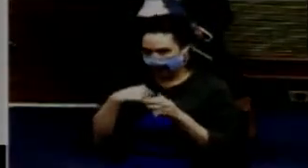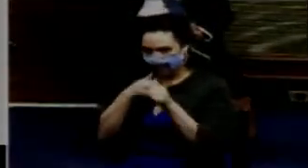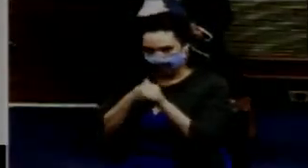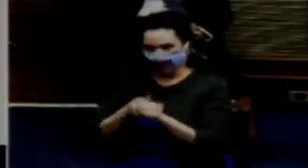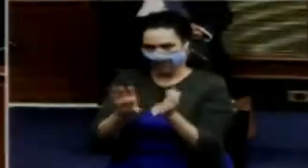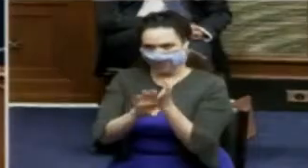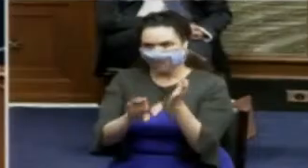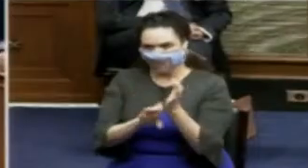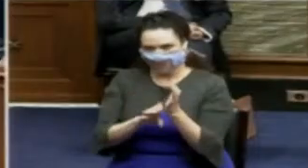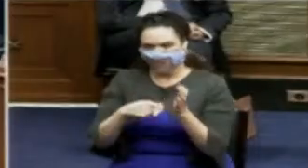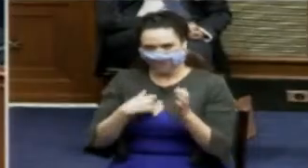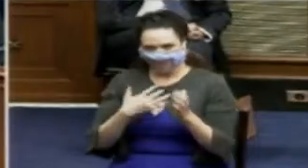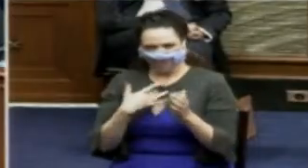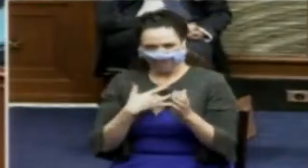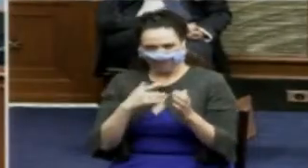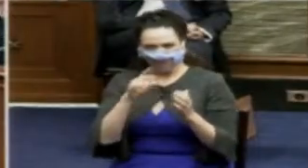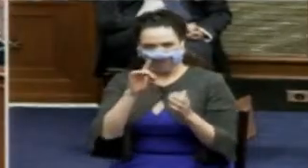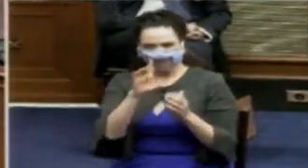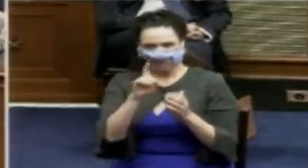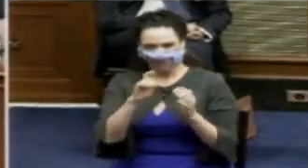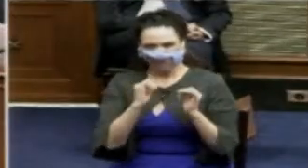back.